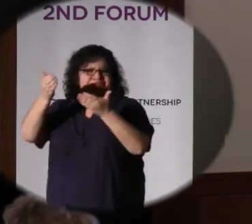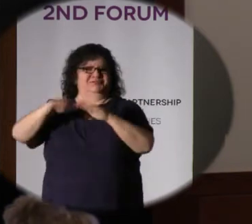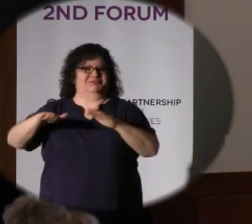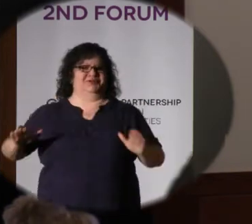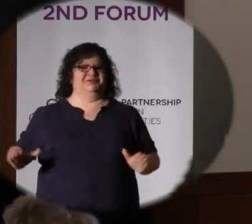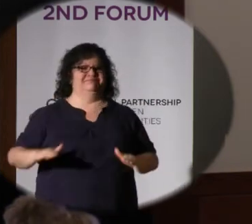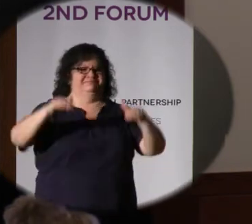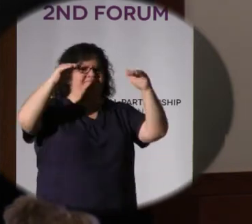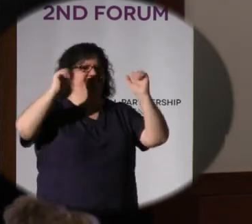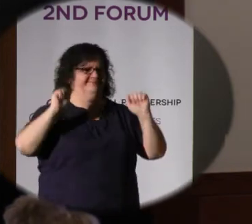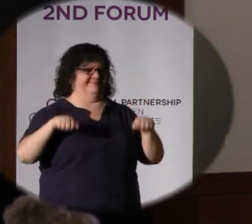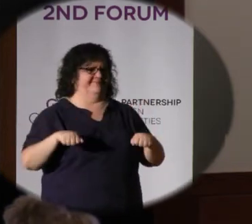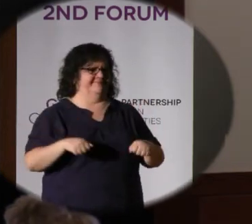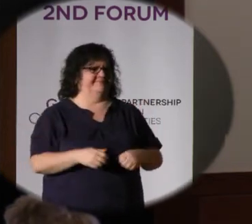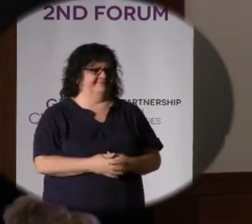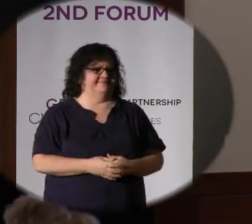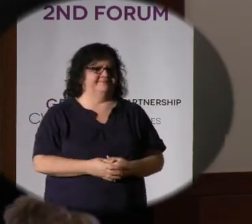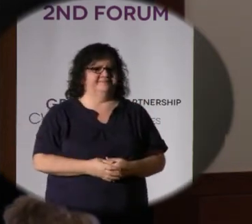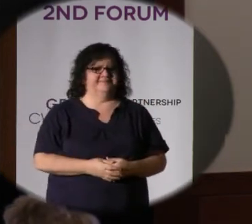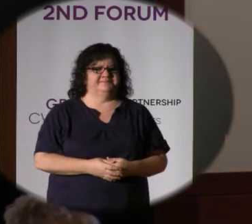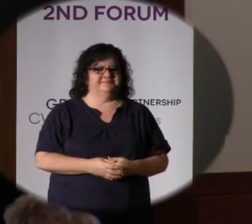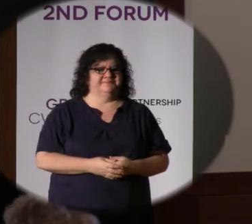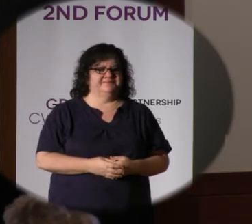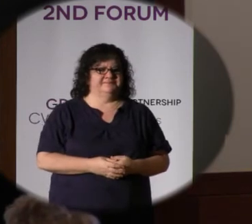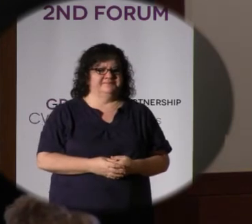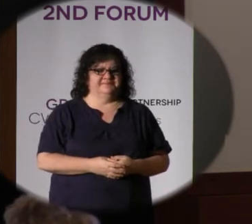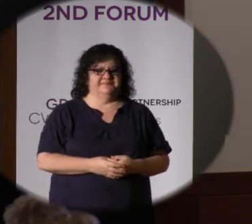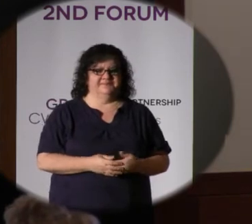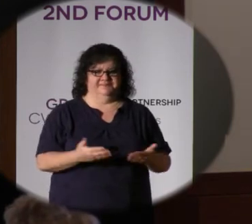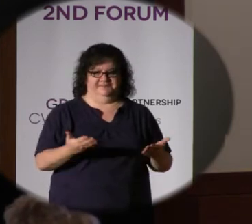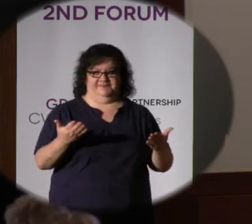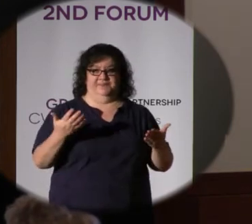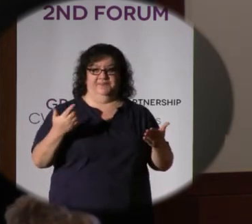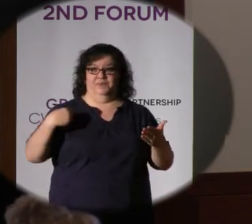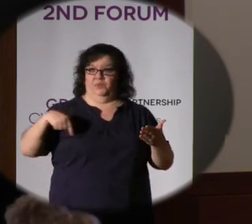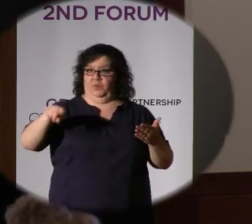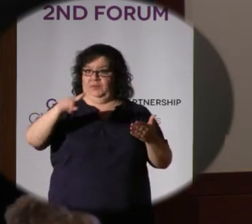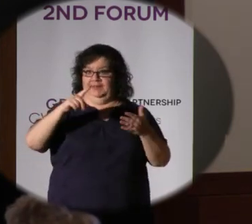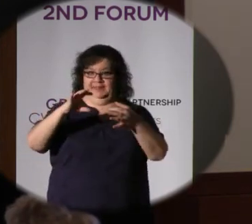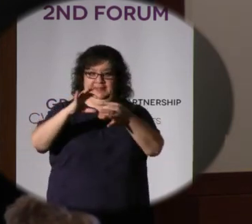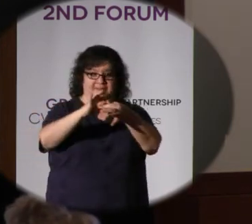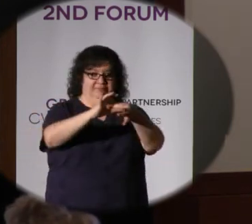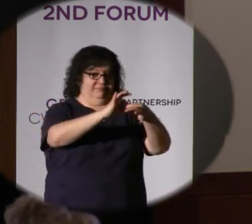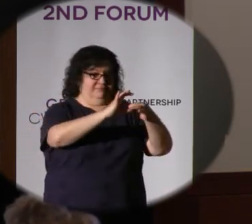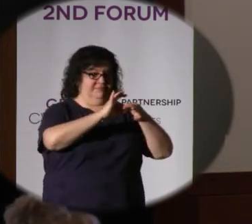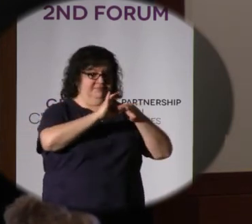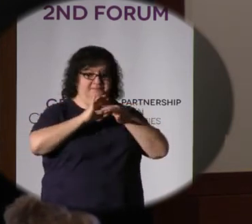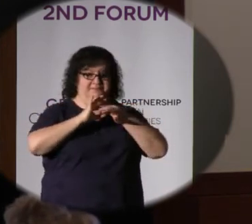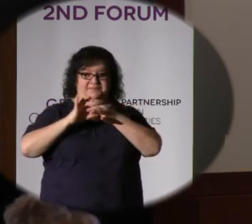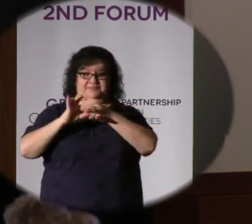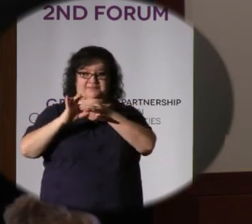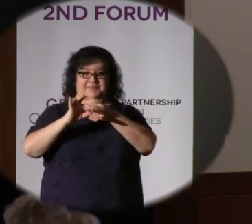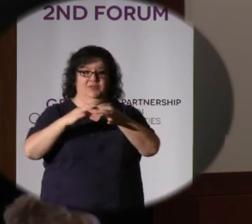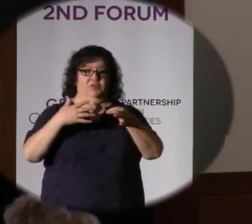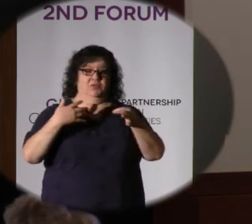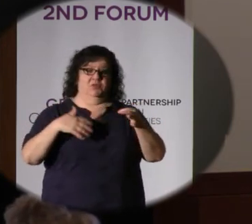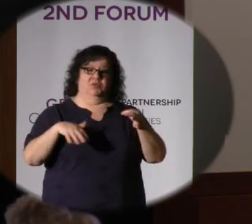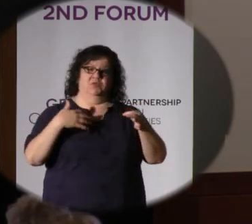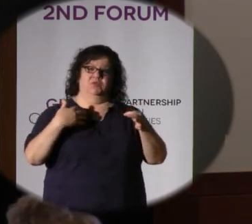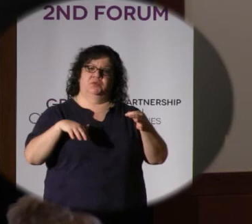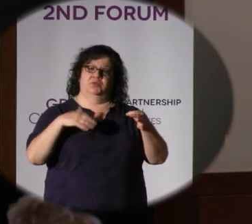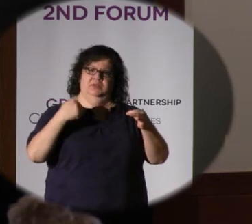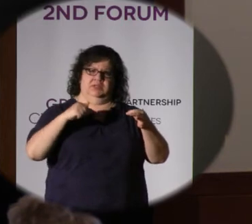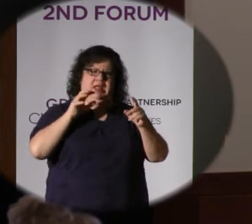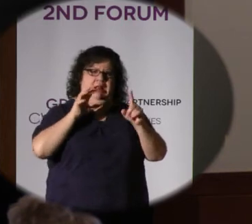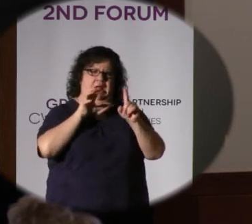worldwide. Our combined efforts can achieve so much more than we can, each